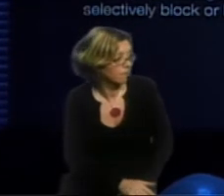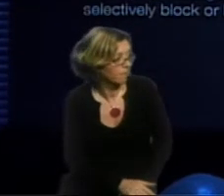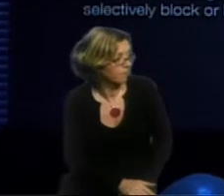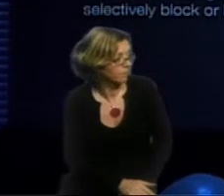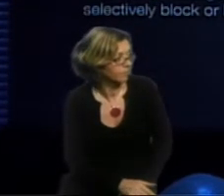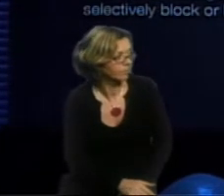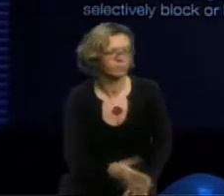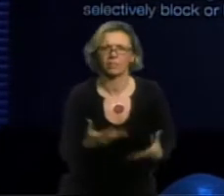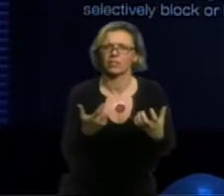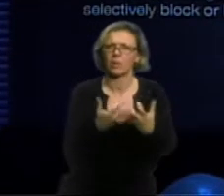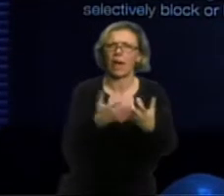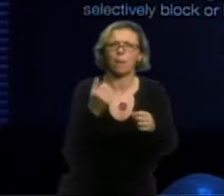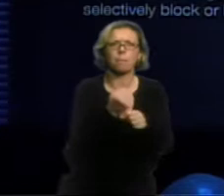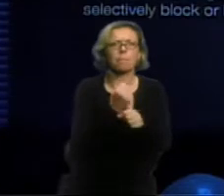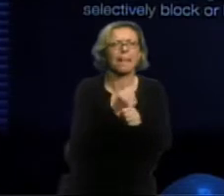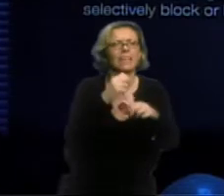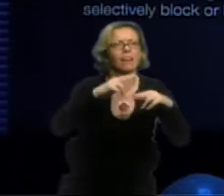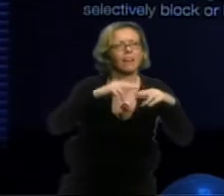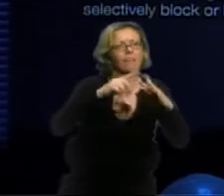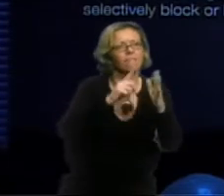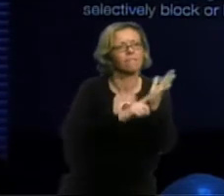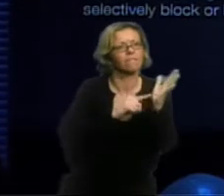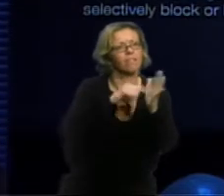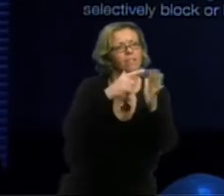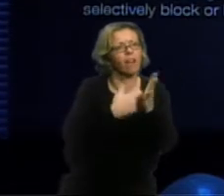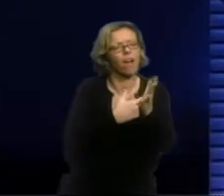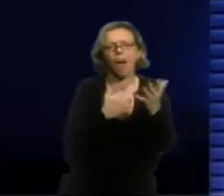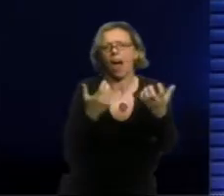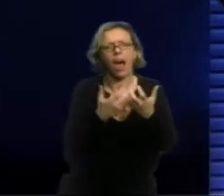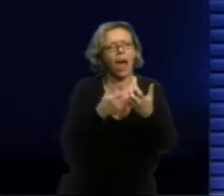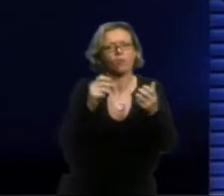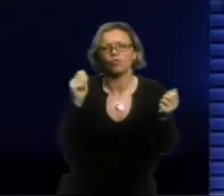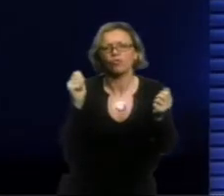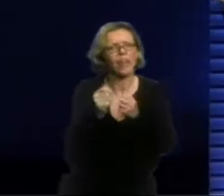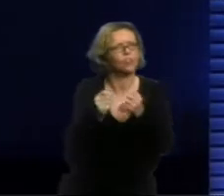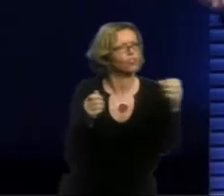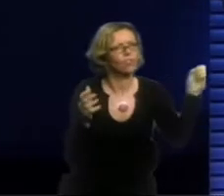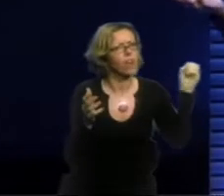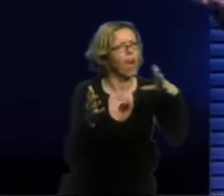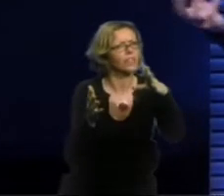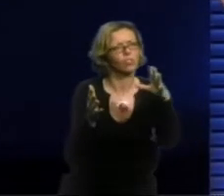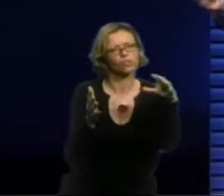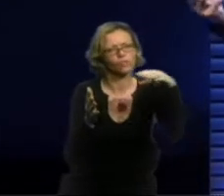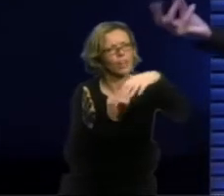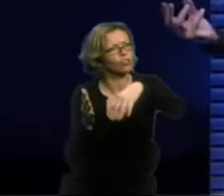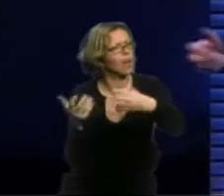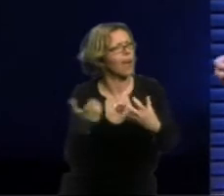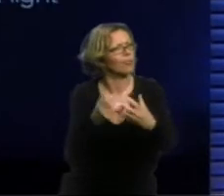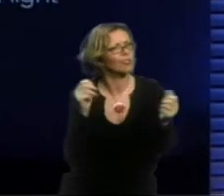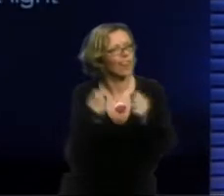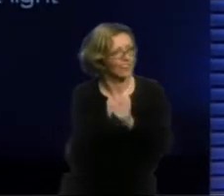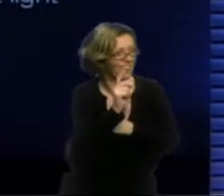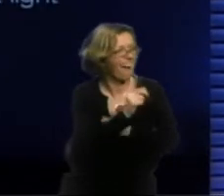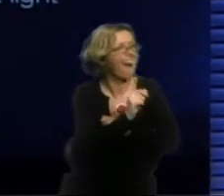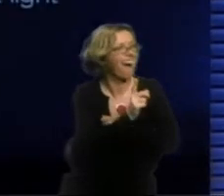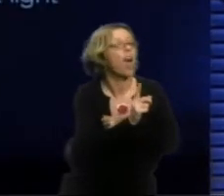So how do we make these filters? How do we change that orientation of light? Well, that's what the liquid crystal in a liquid crystal display is doing.